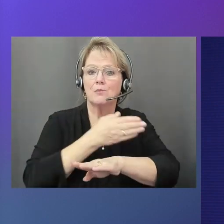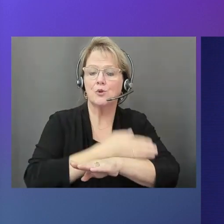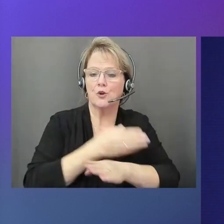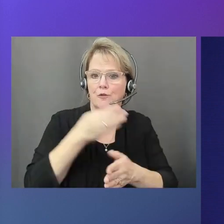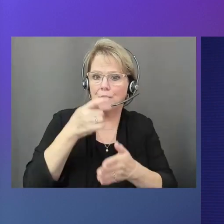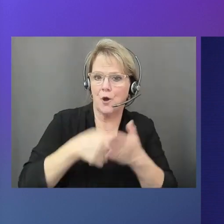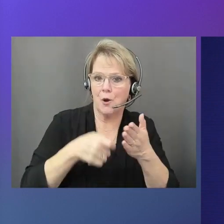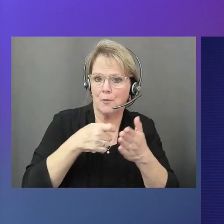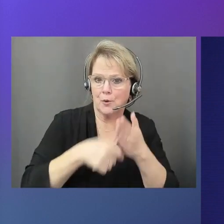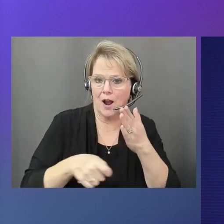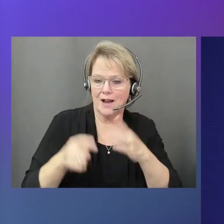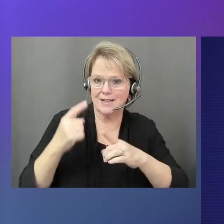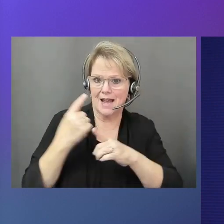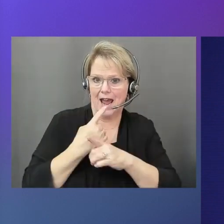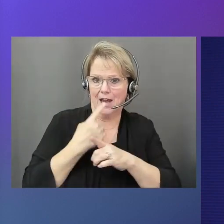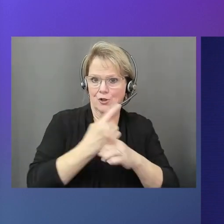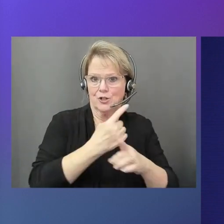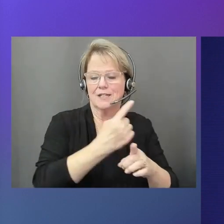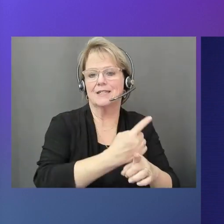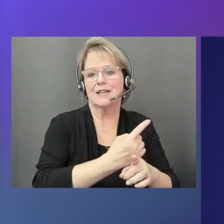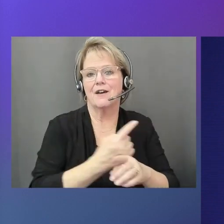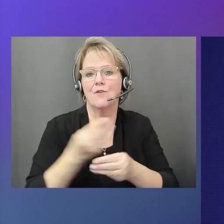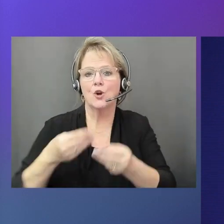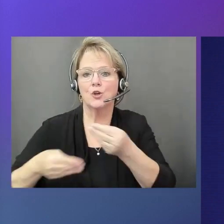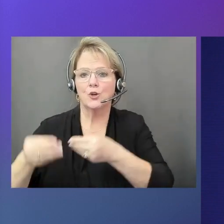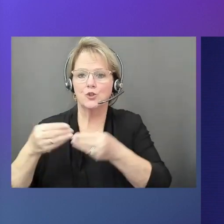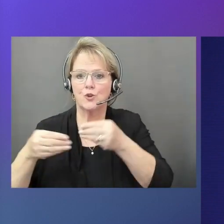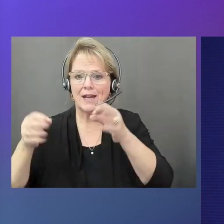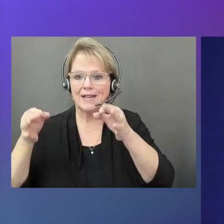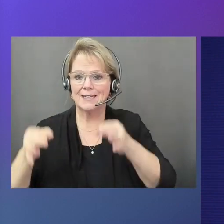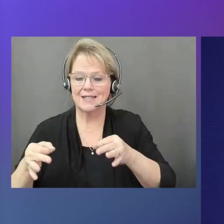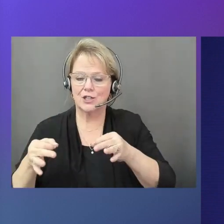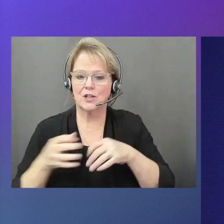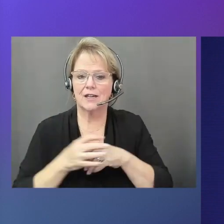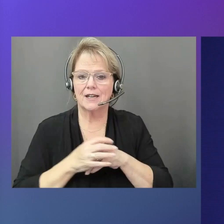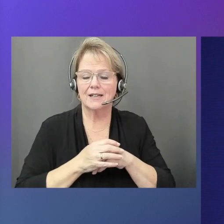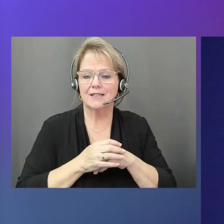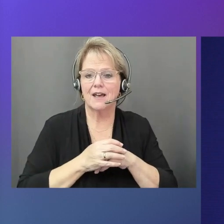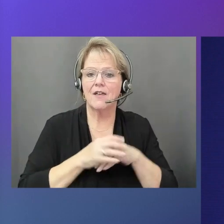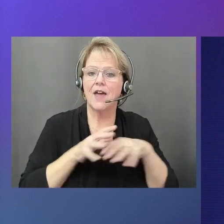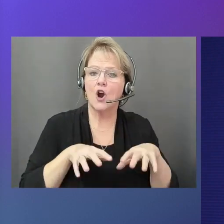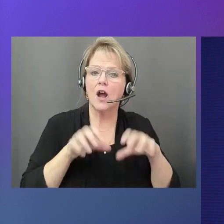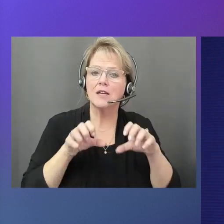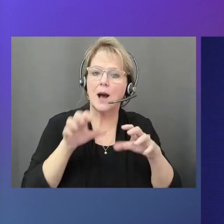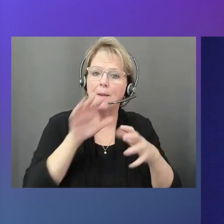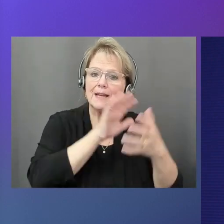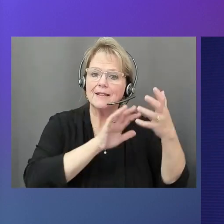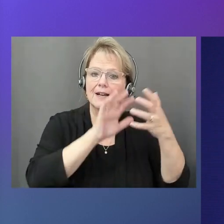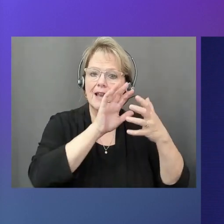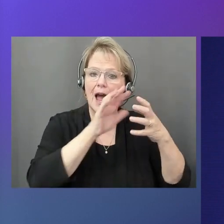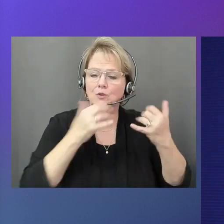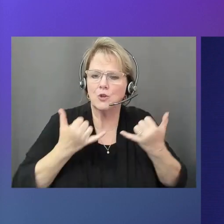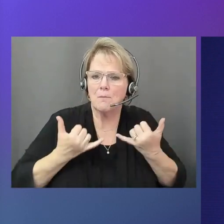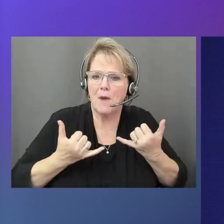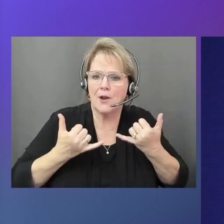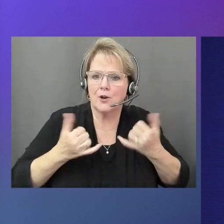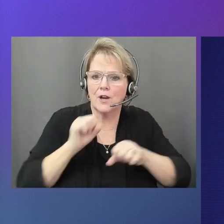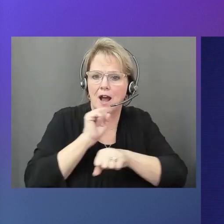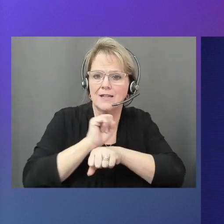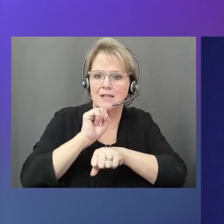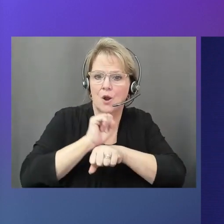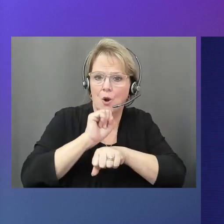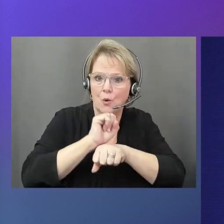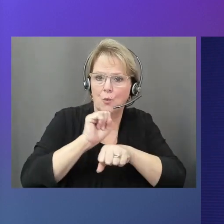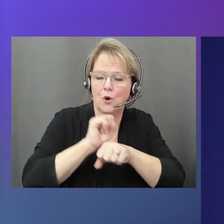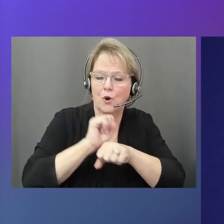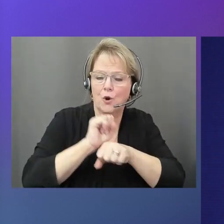decisions. And like NASDAQ, these sorts of customers are adopting the cloud to modernize their workloads at a faster pace than ever. So they can